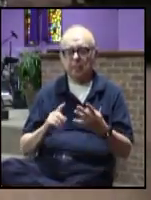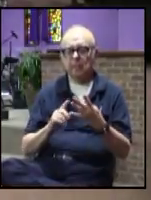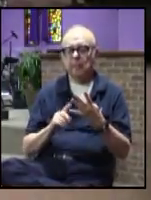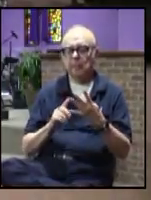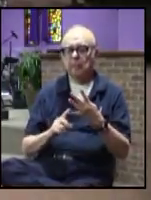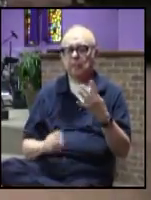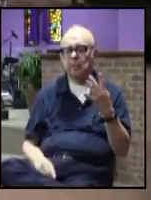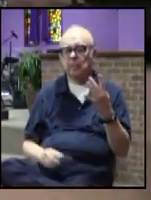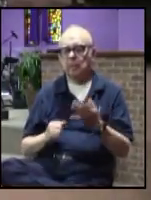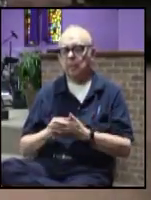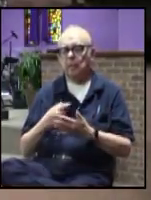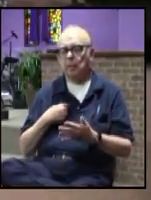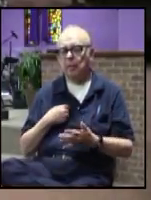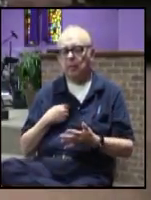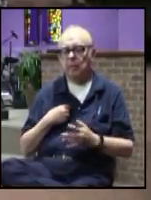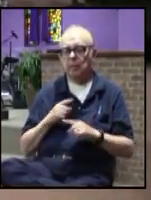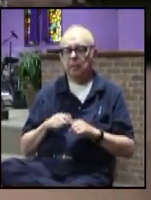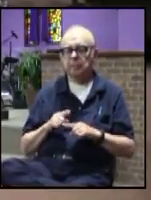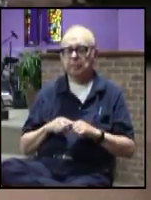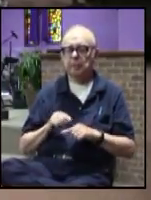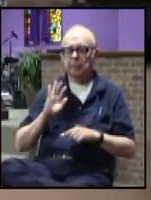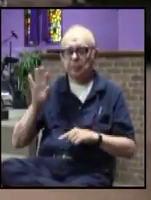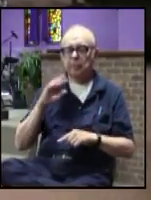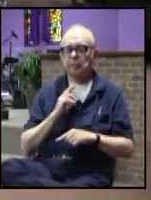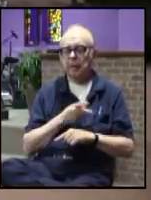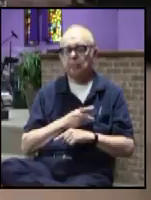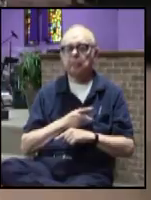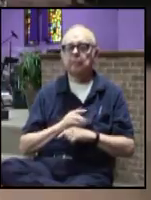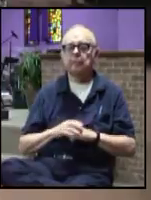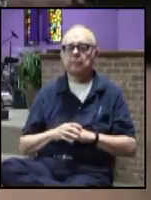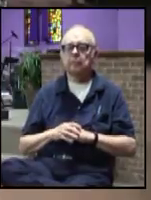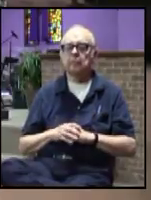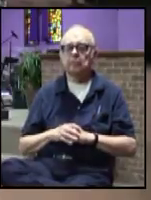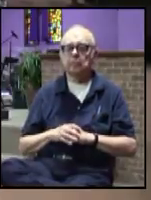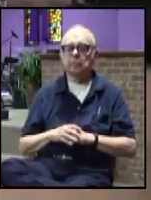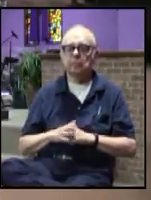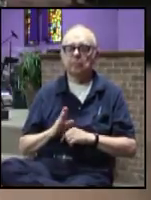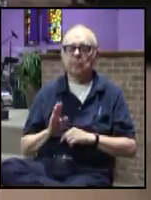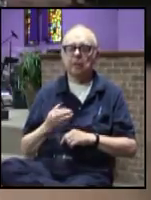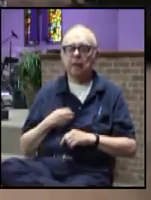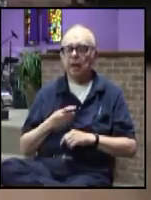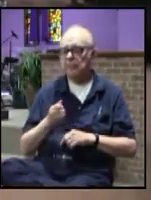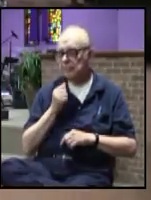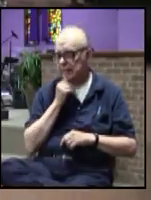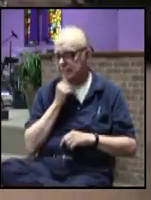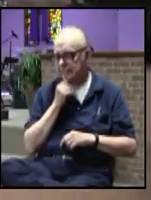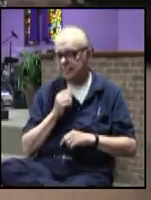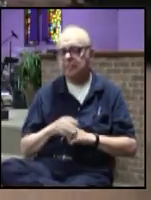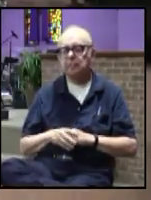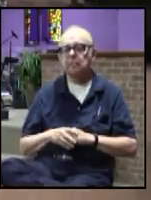And number four, help me to depend upon your power to be patient.